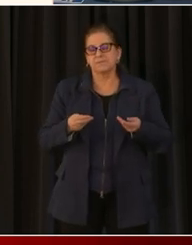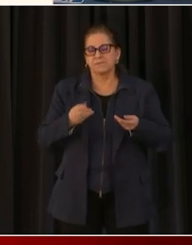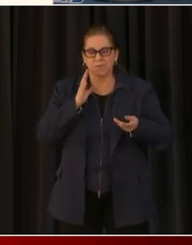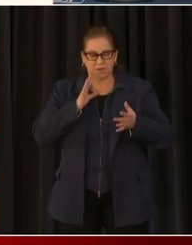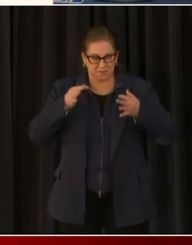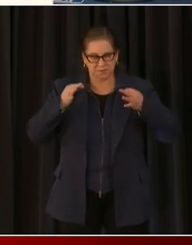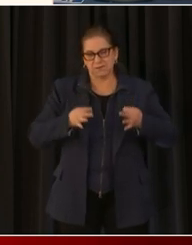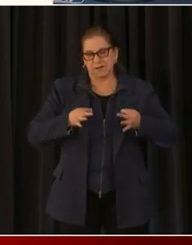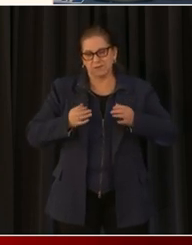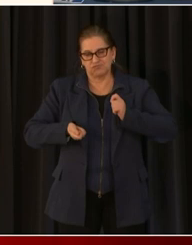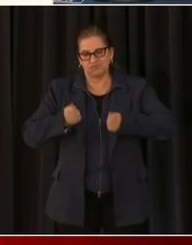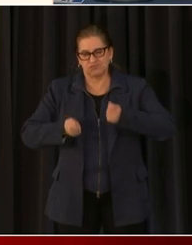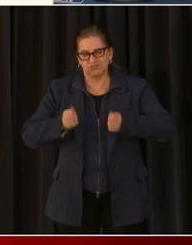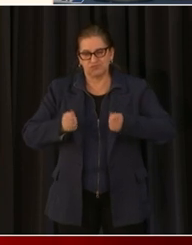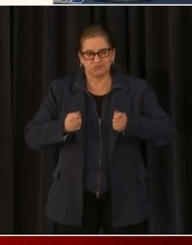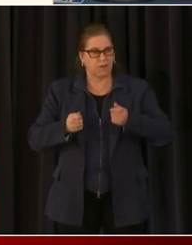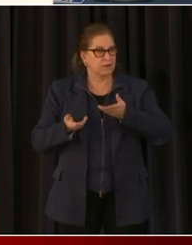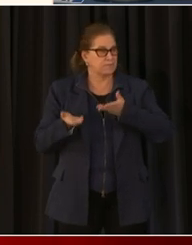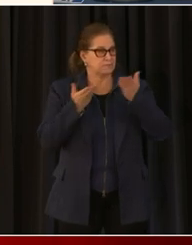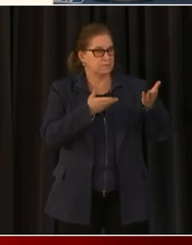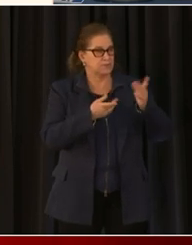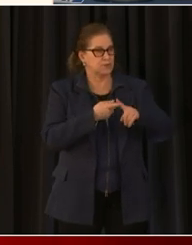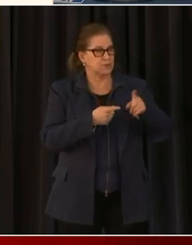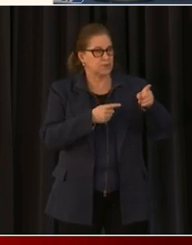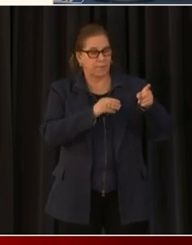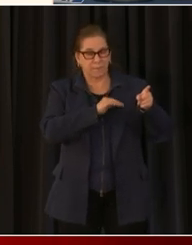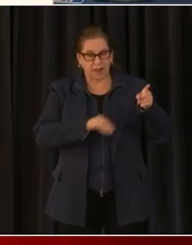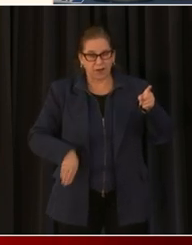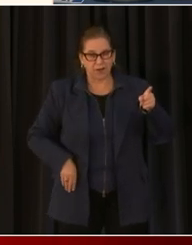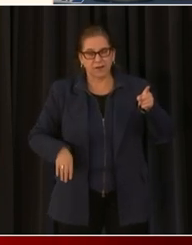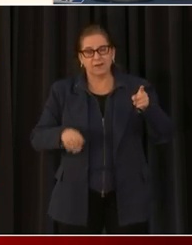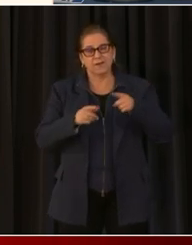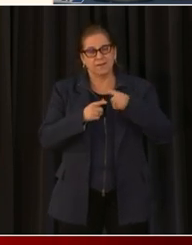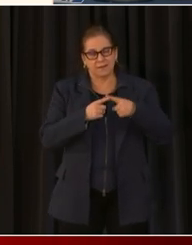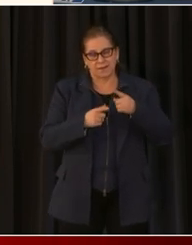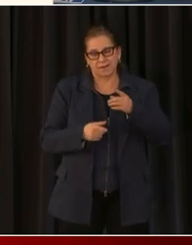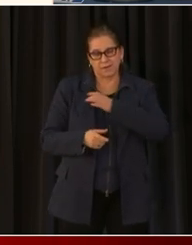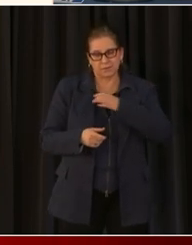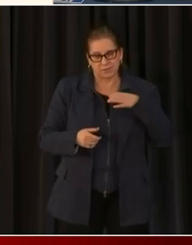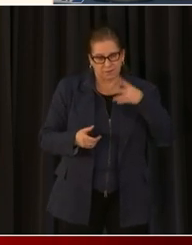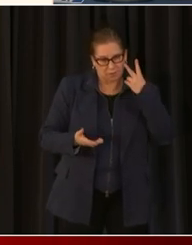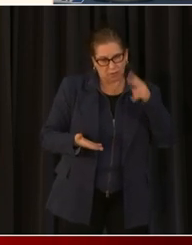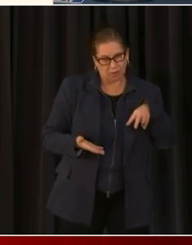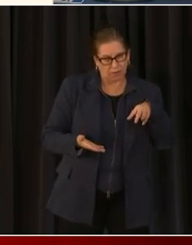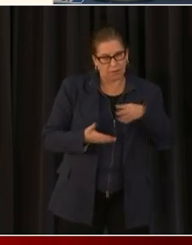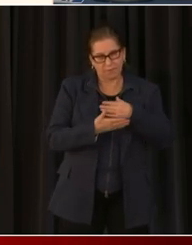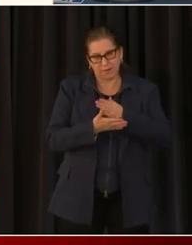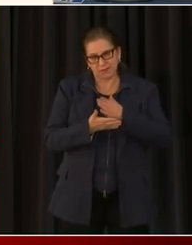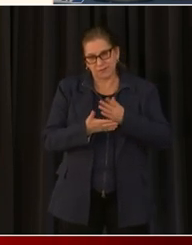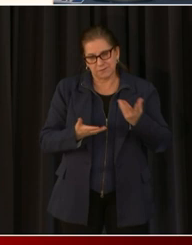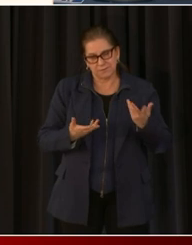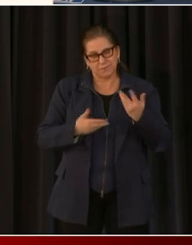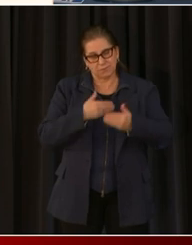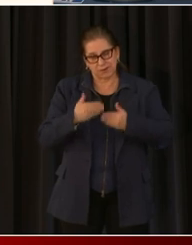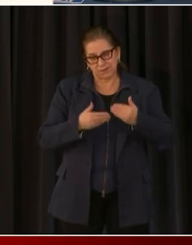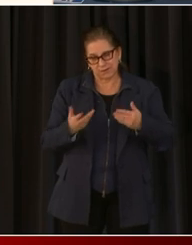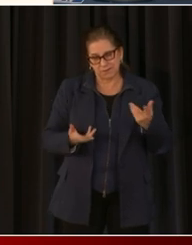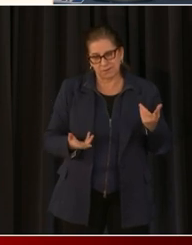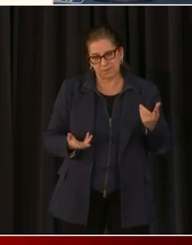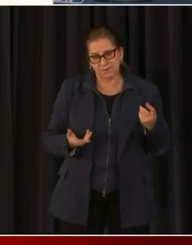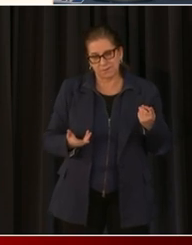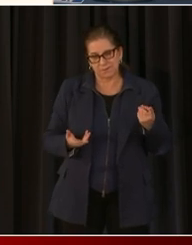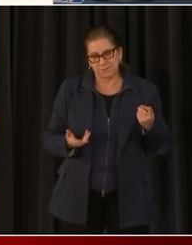then to the mayor's budget that is presented to the council. So that is the DCPS budget review process. Looking ahead as